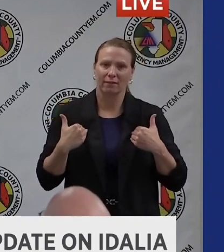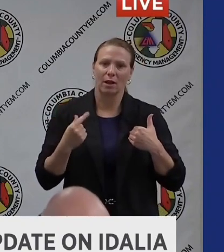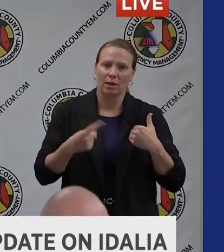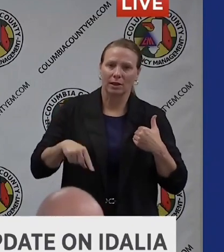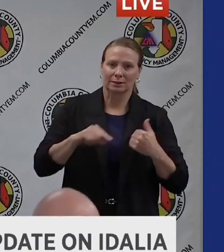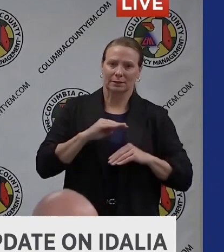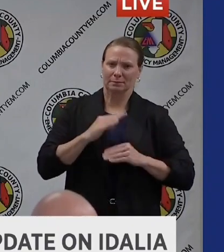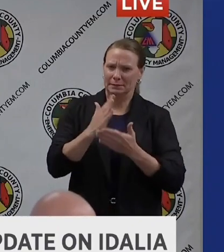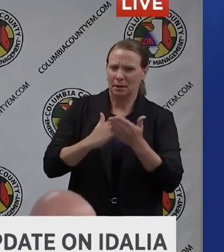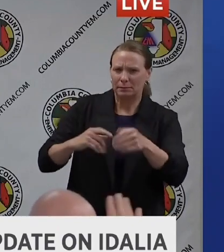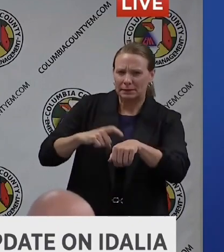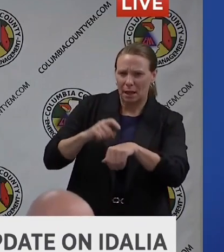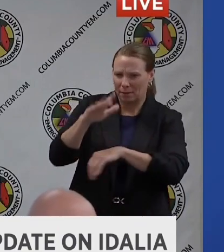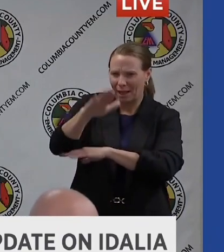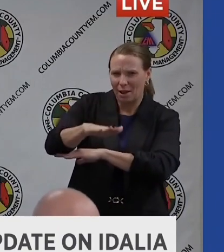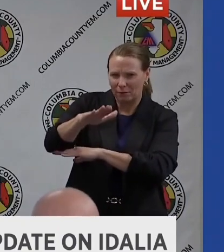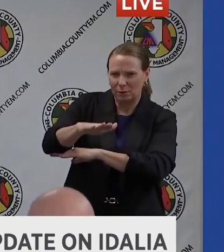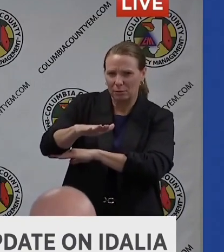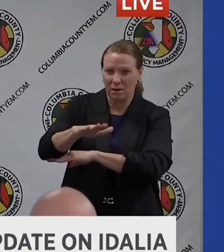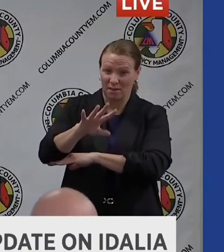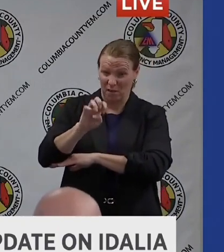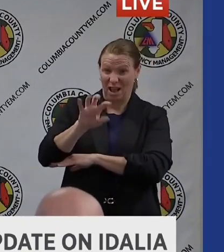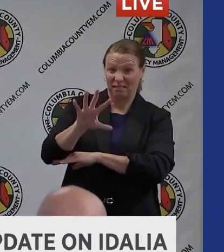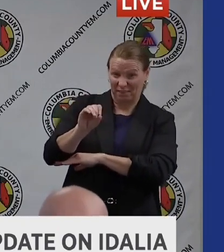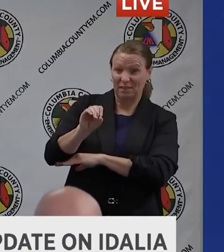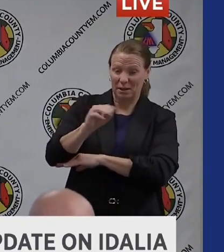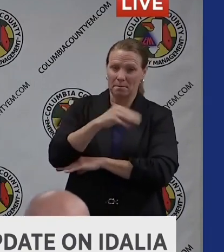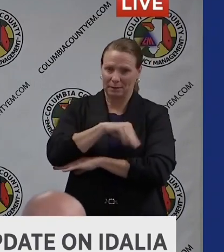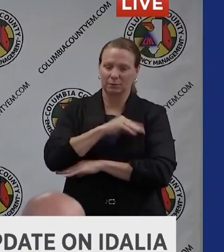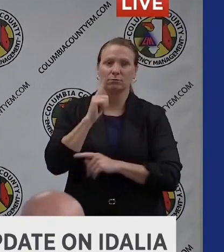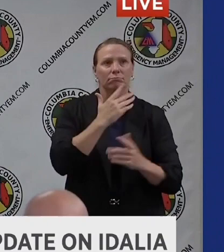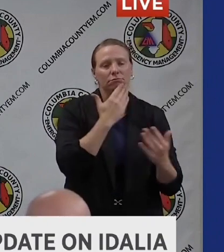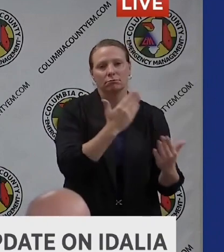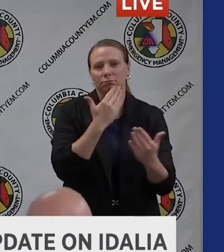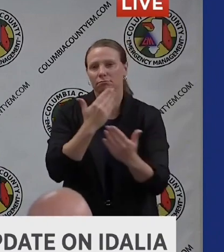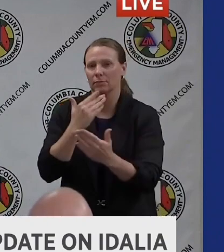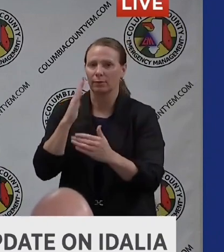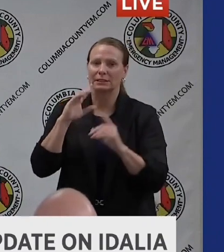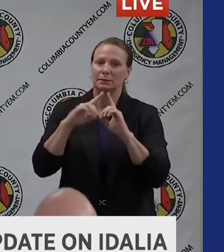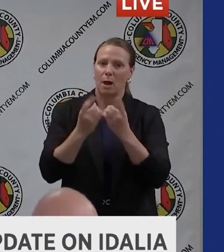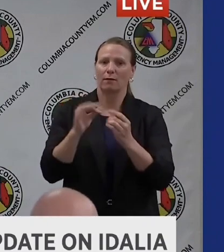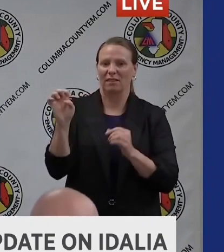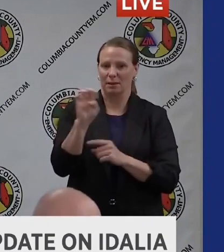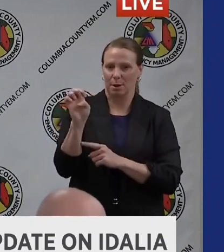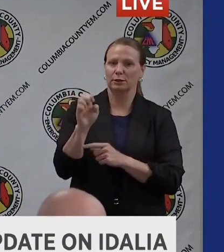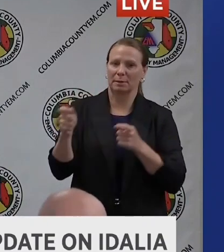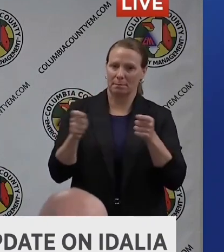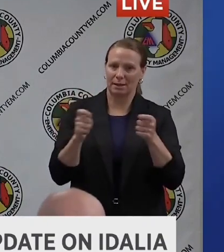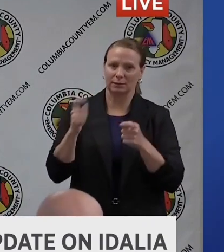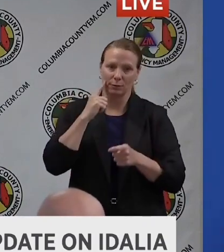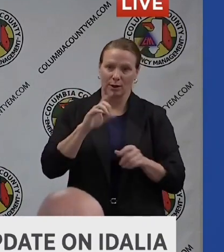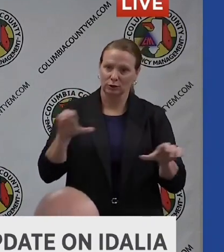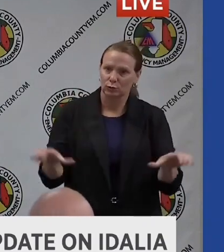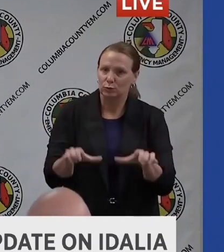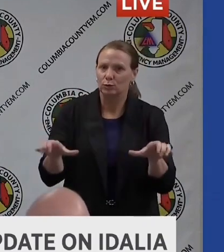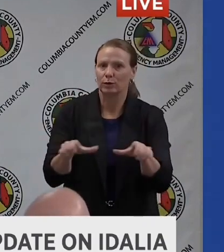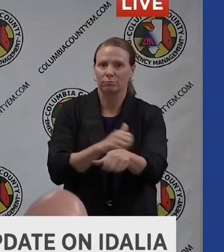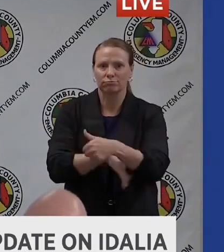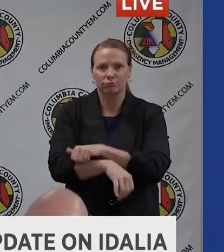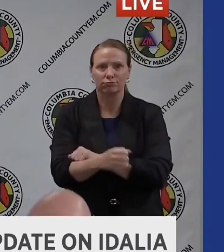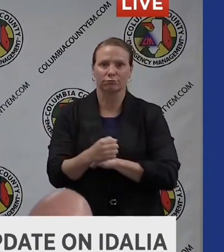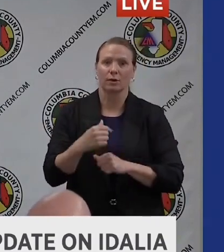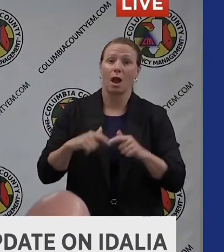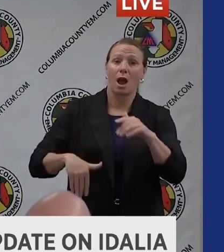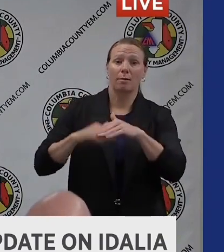sometime today, all 450 of them, and I want to thank the Florida Division of Emergency Management for doing that. We're now up to